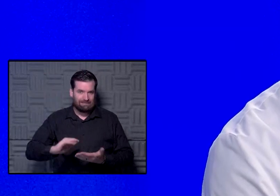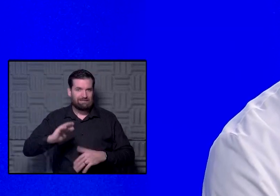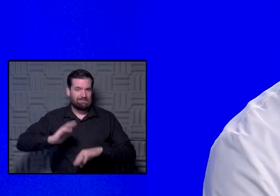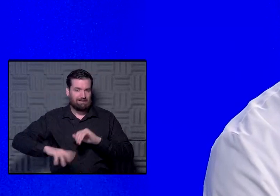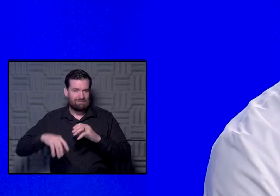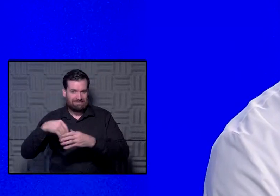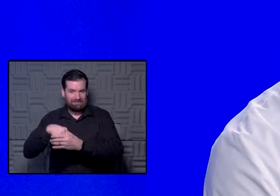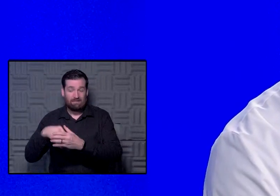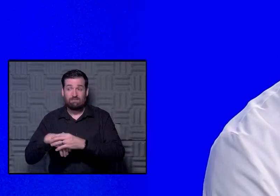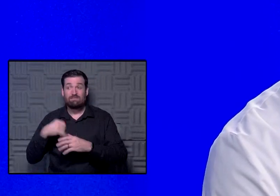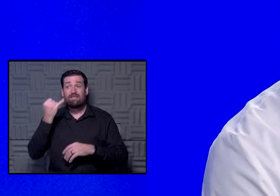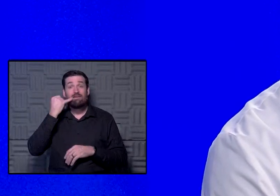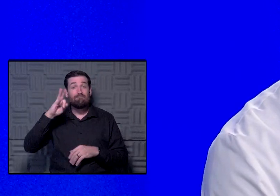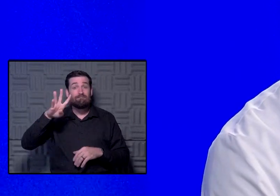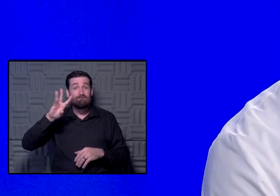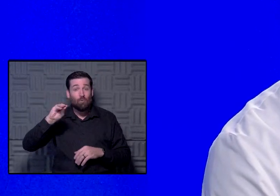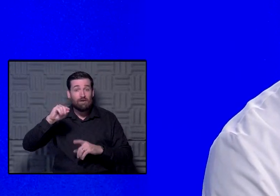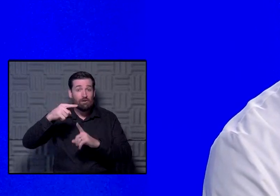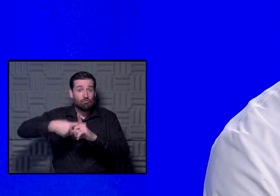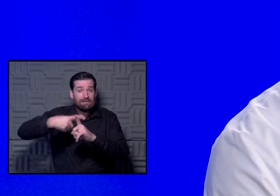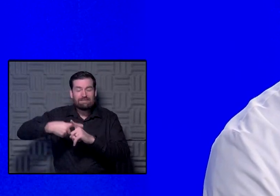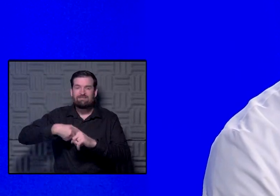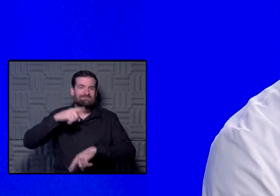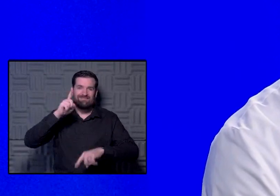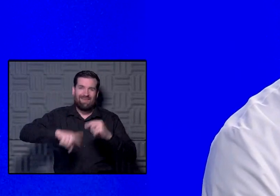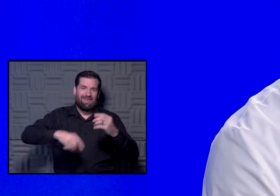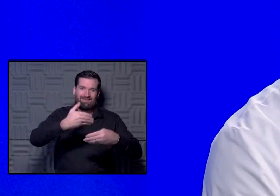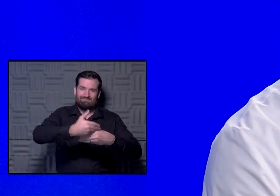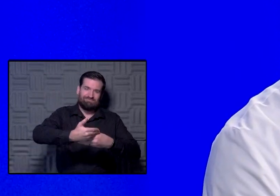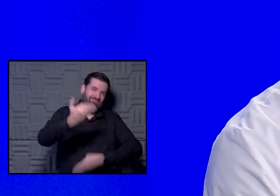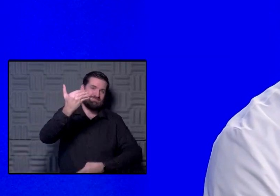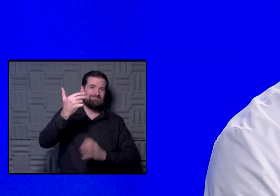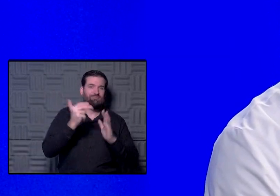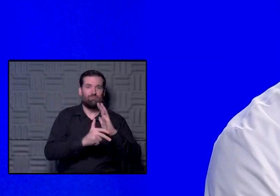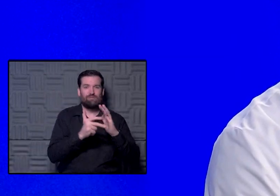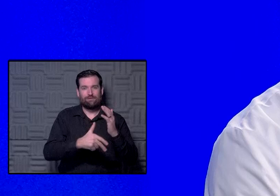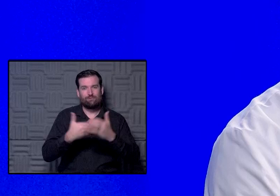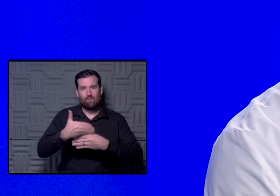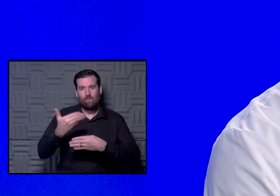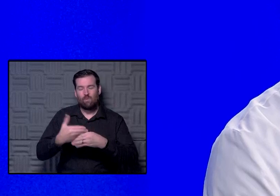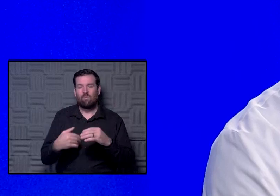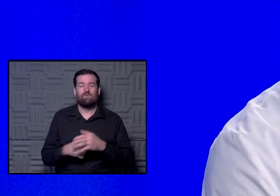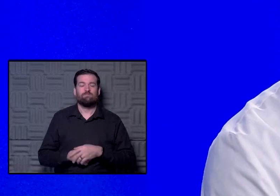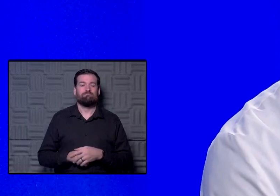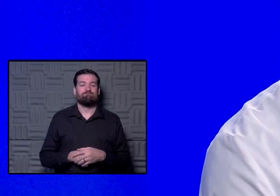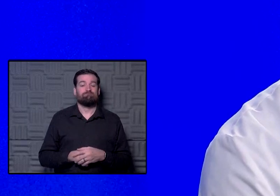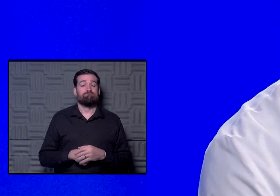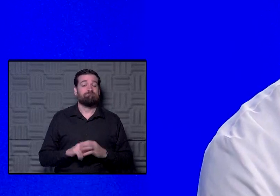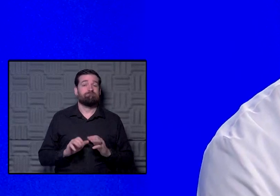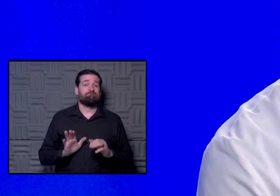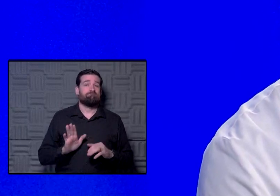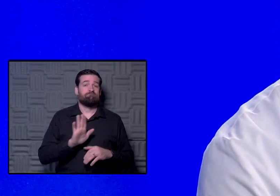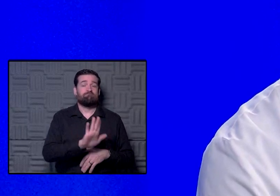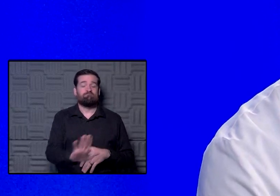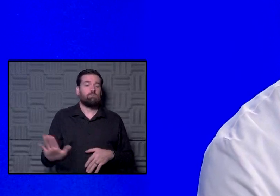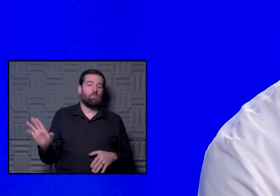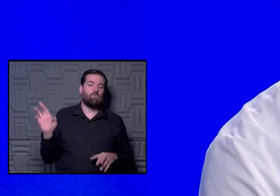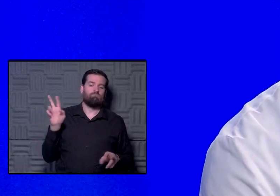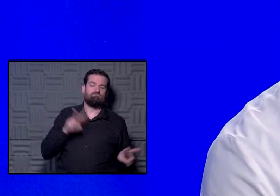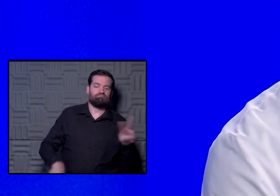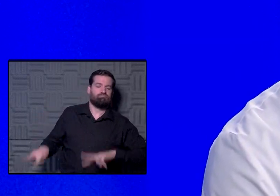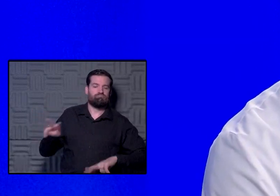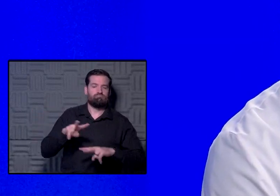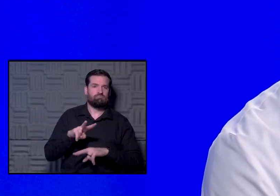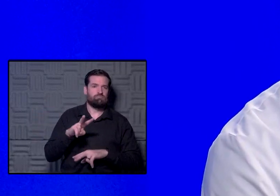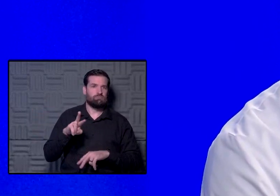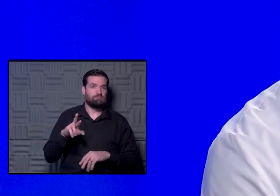garage doors. But if it's 40 degrees, that's going to be difficult as well. So it's all about what is your ability to assess the risk